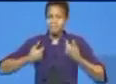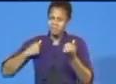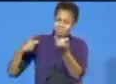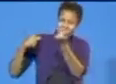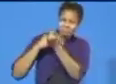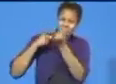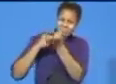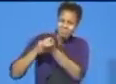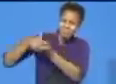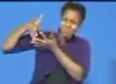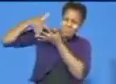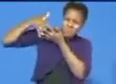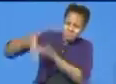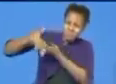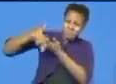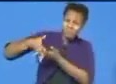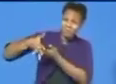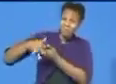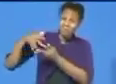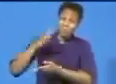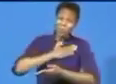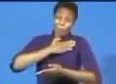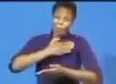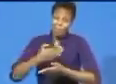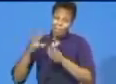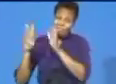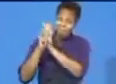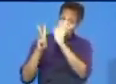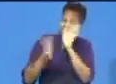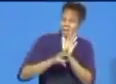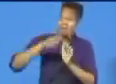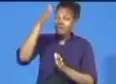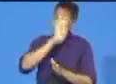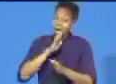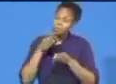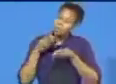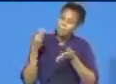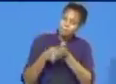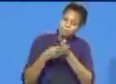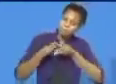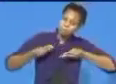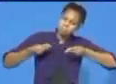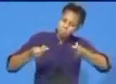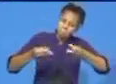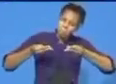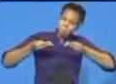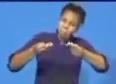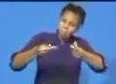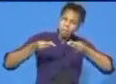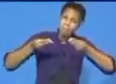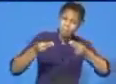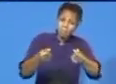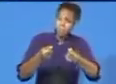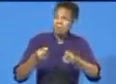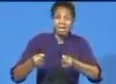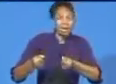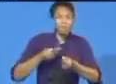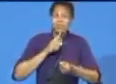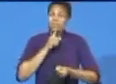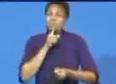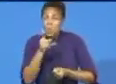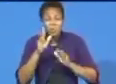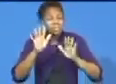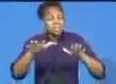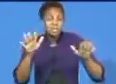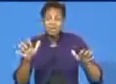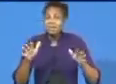the will of the living God. We spend our money and we go to great extremes to make sure our